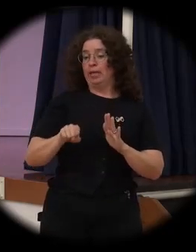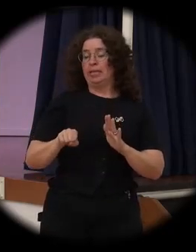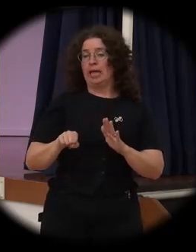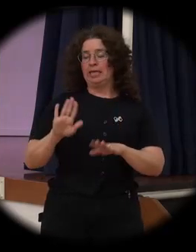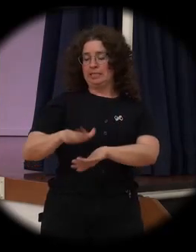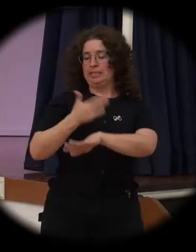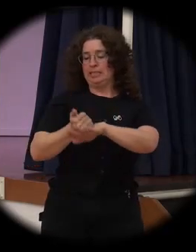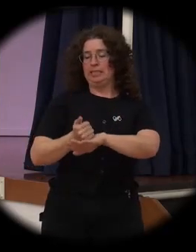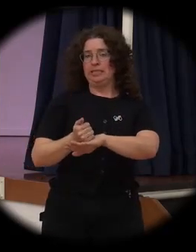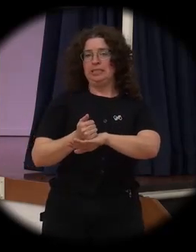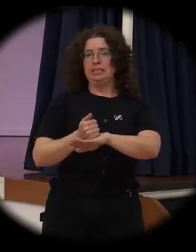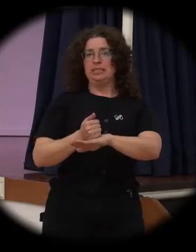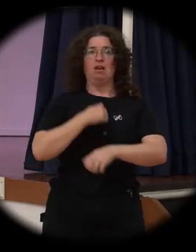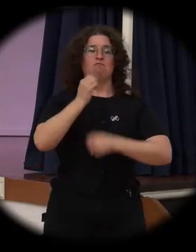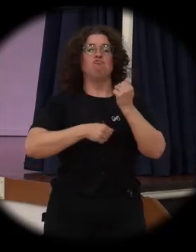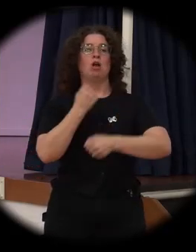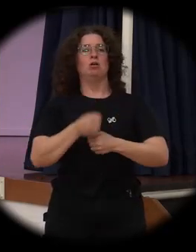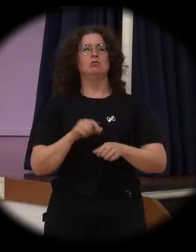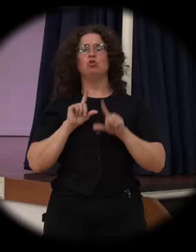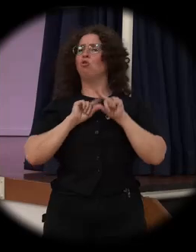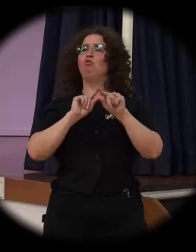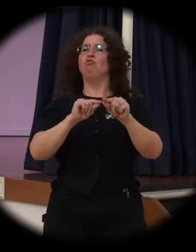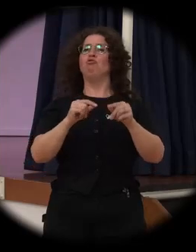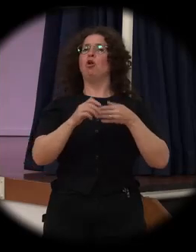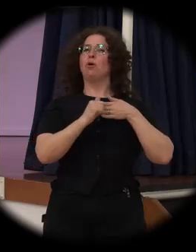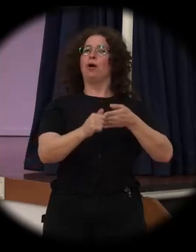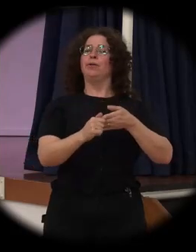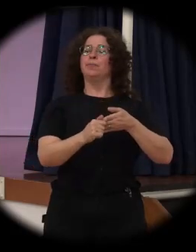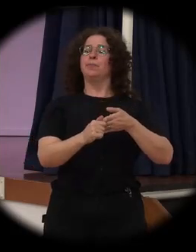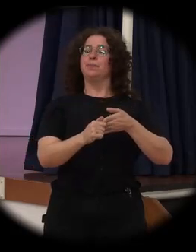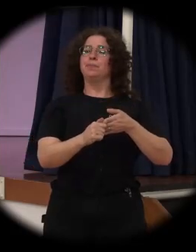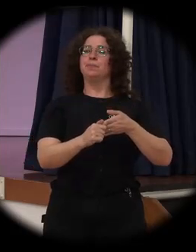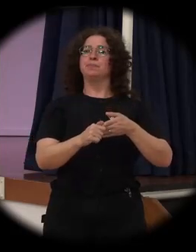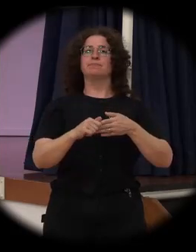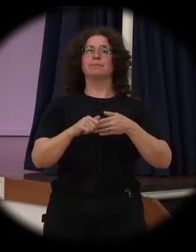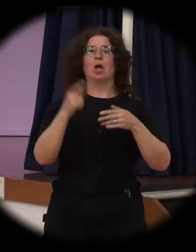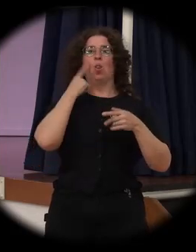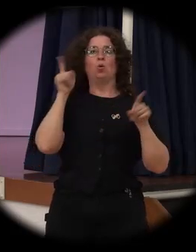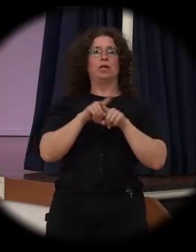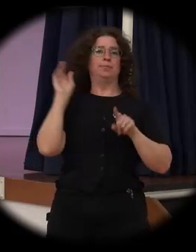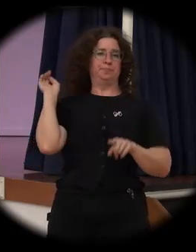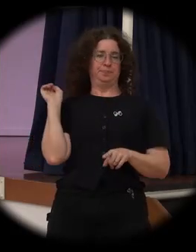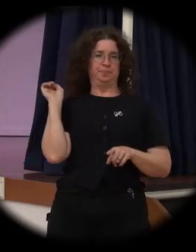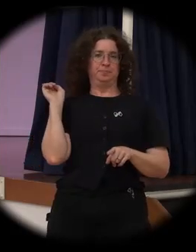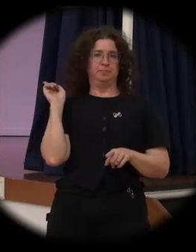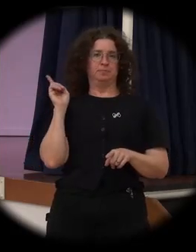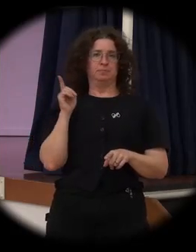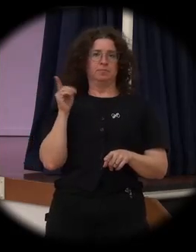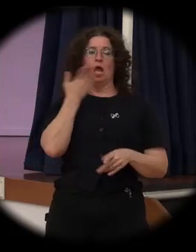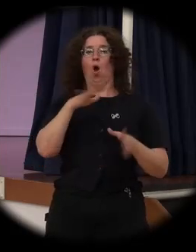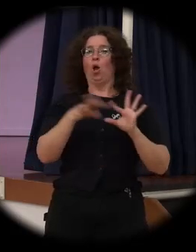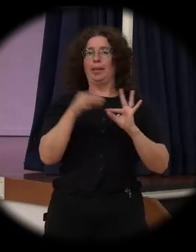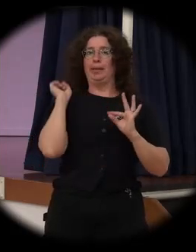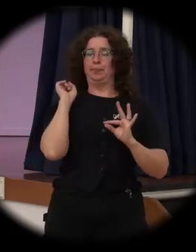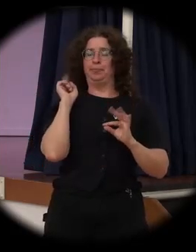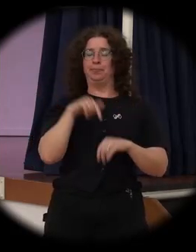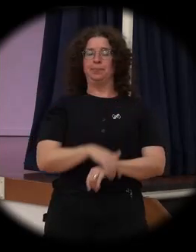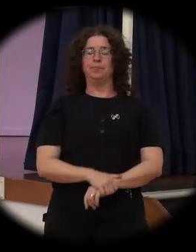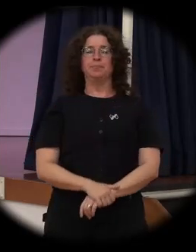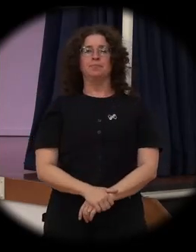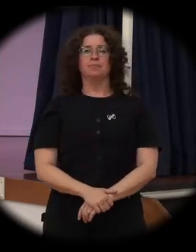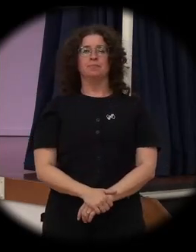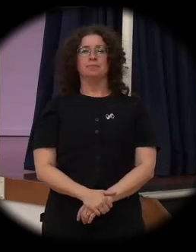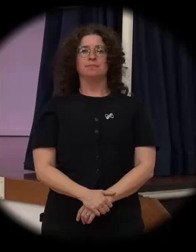you just follow the guide that's provided by each of the providers. That's what the page looks like. That's a hot link to it. and you want to look